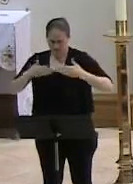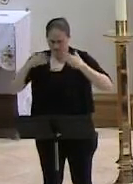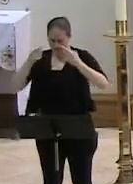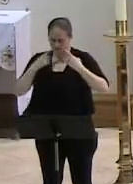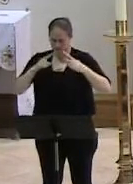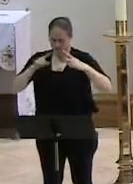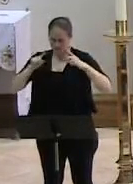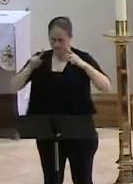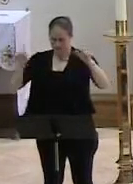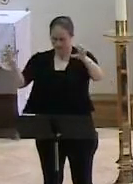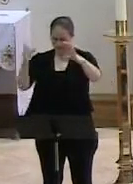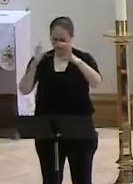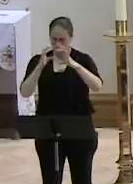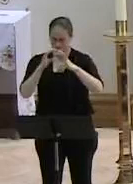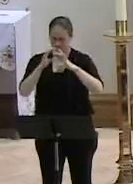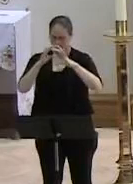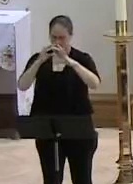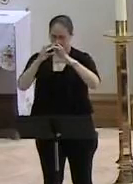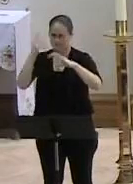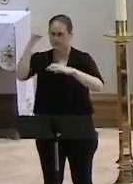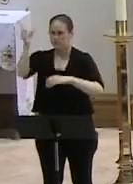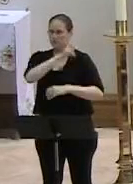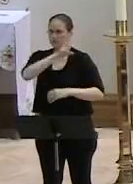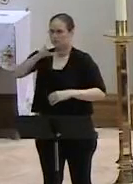trumpets for the Lord.